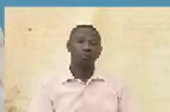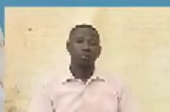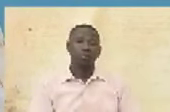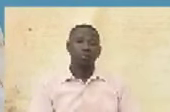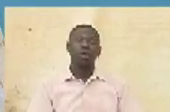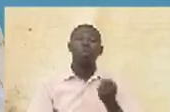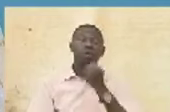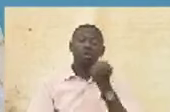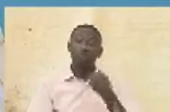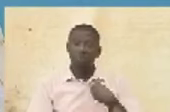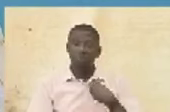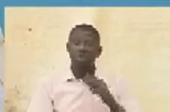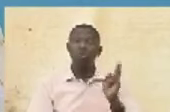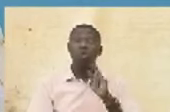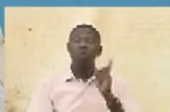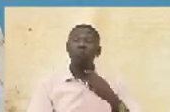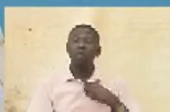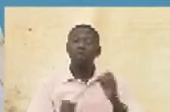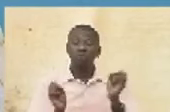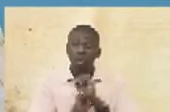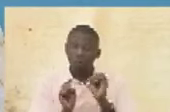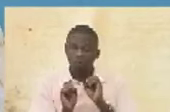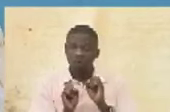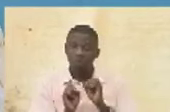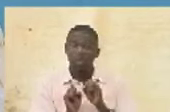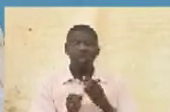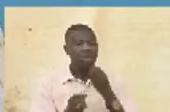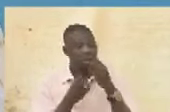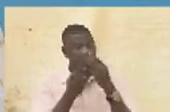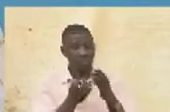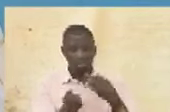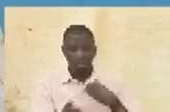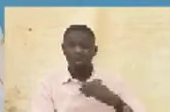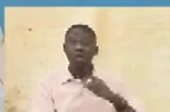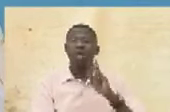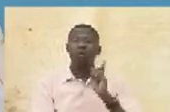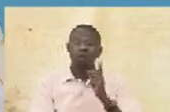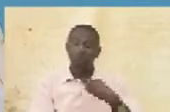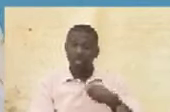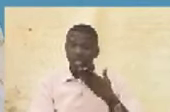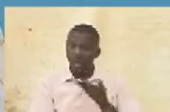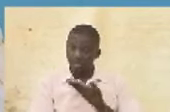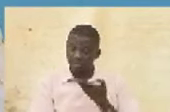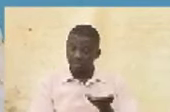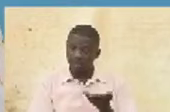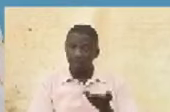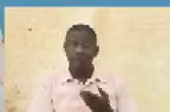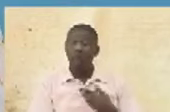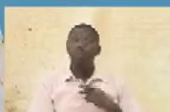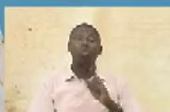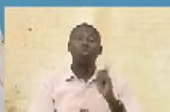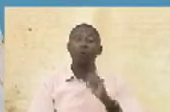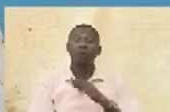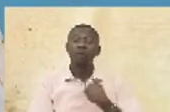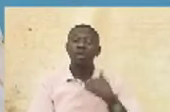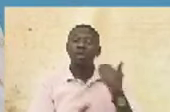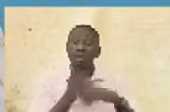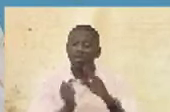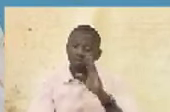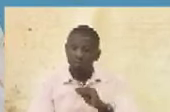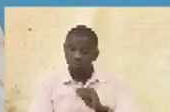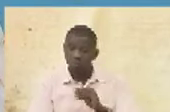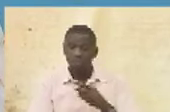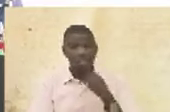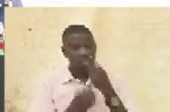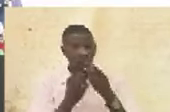minti. Because what I am not. Eko mu waleti. They said that's what I am. Ma minke. What I didn't do. Eko nga